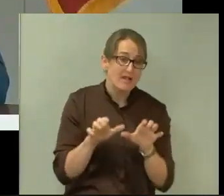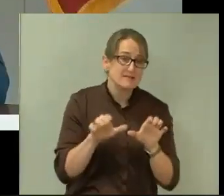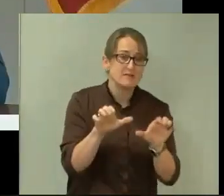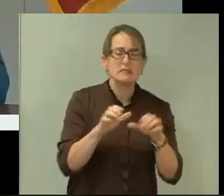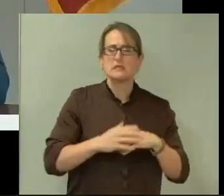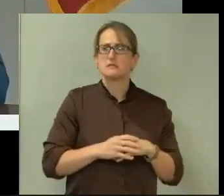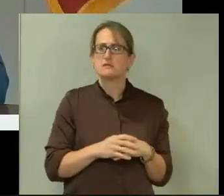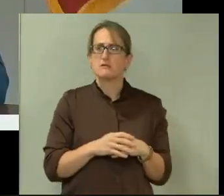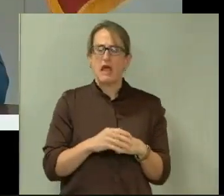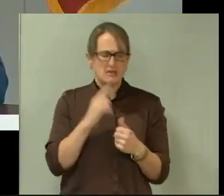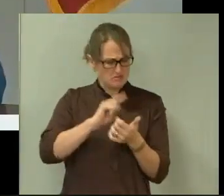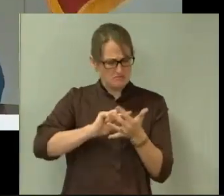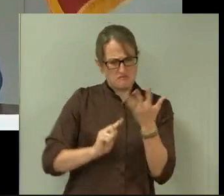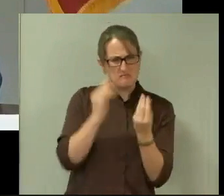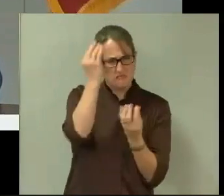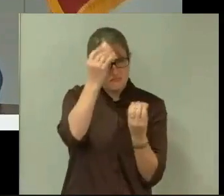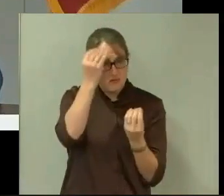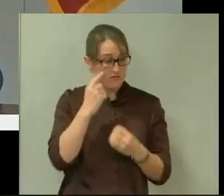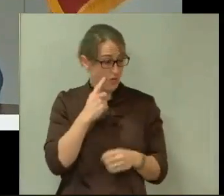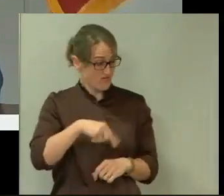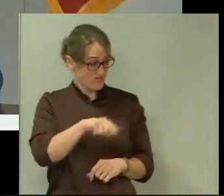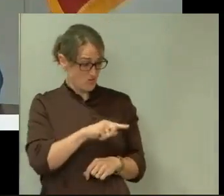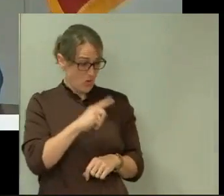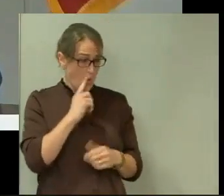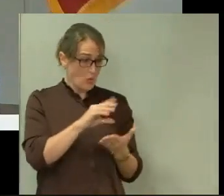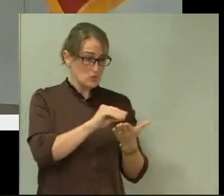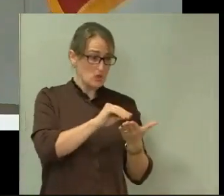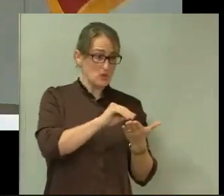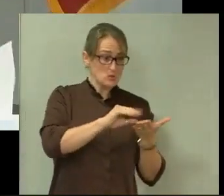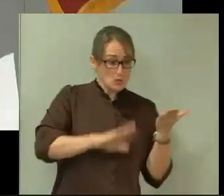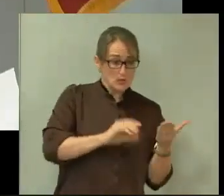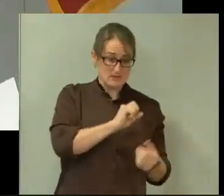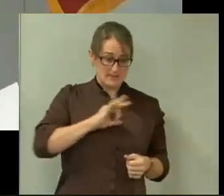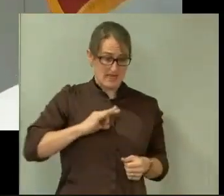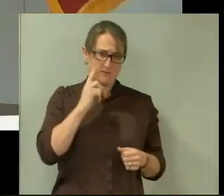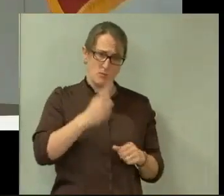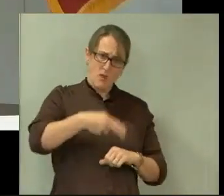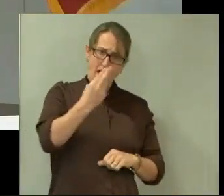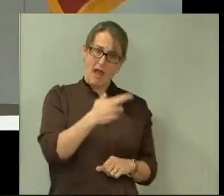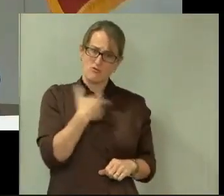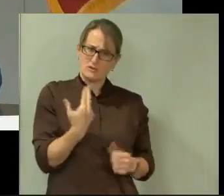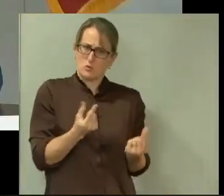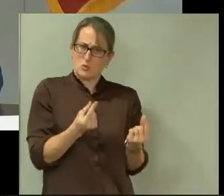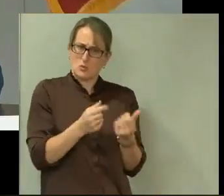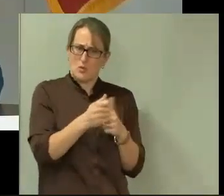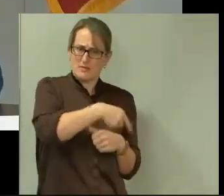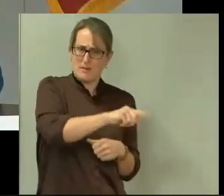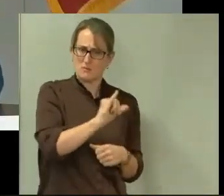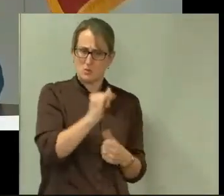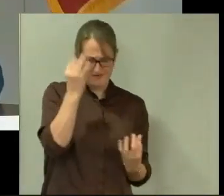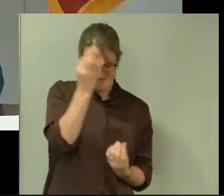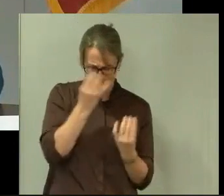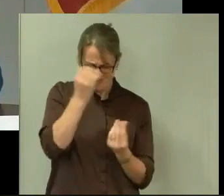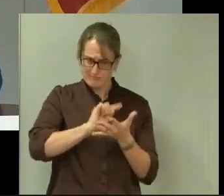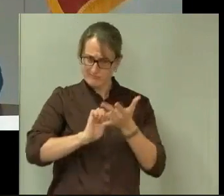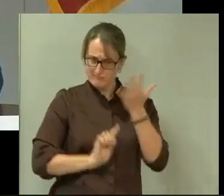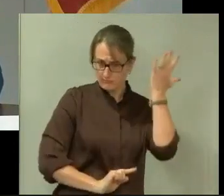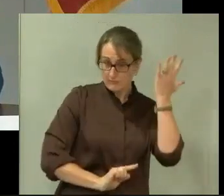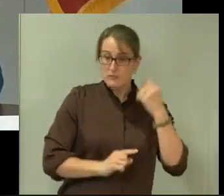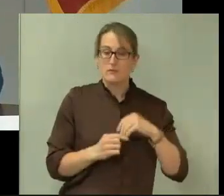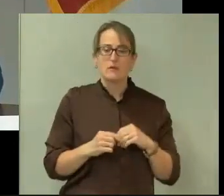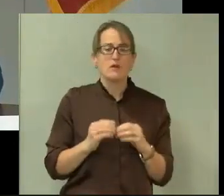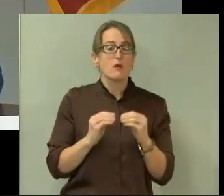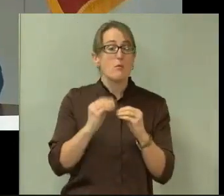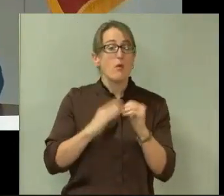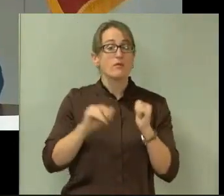considerations for at-risk staff and students and quarantining situations. We've received over 300 comments from